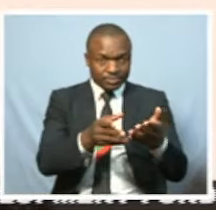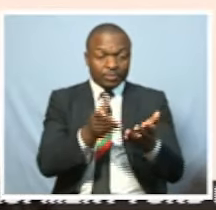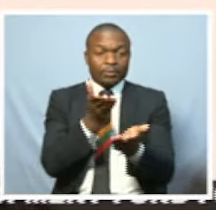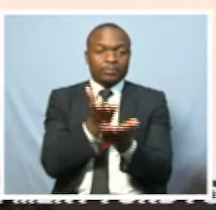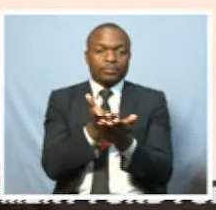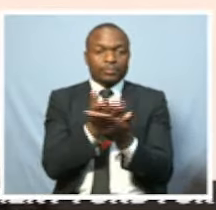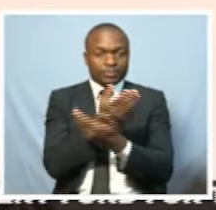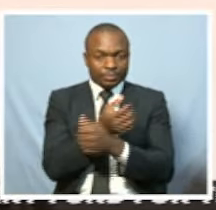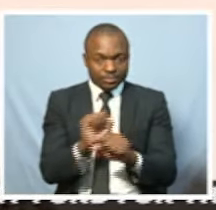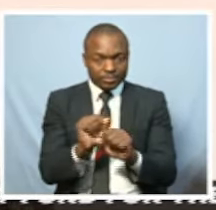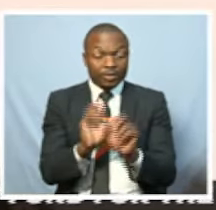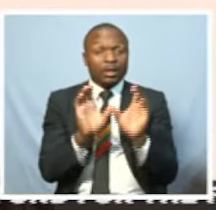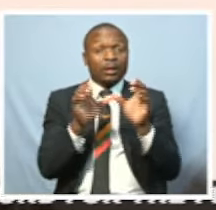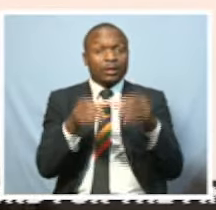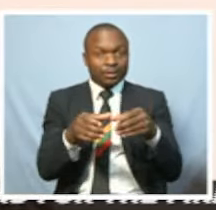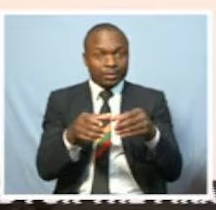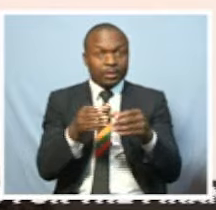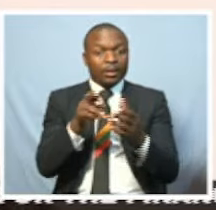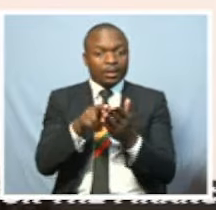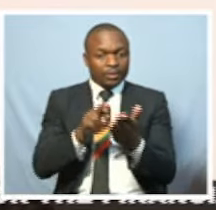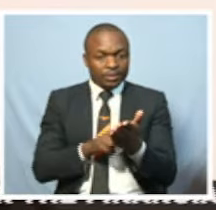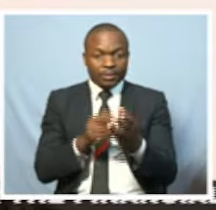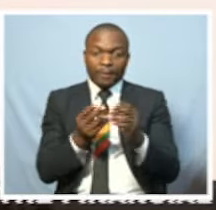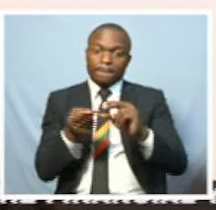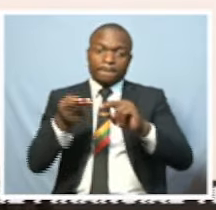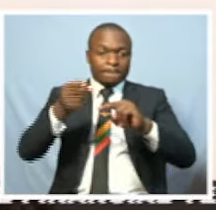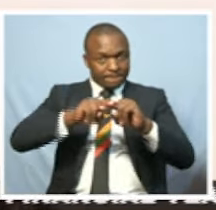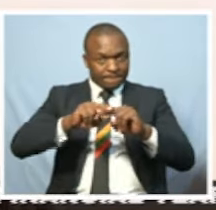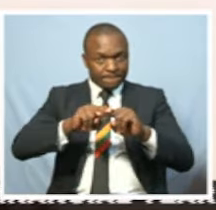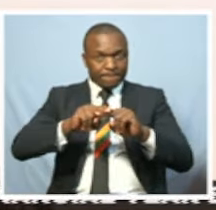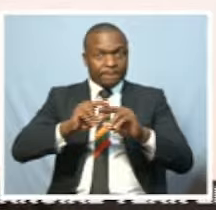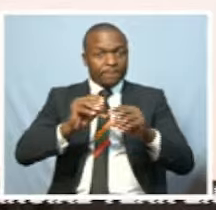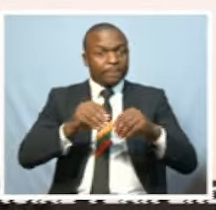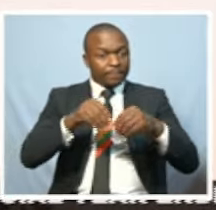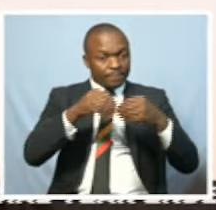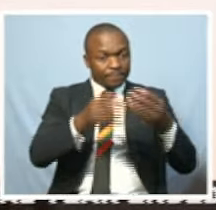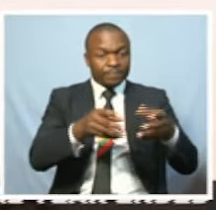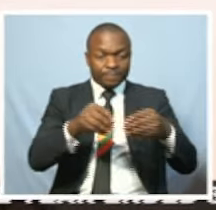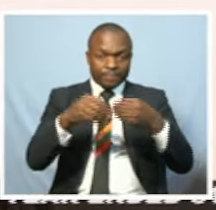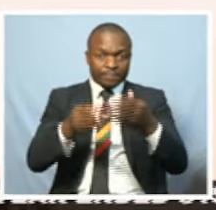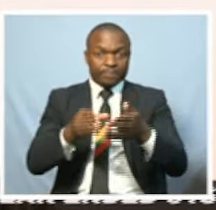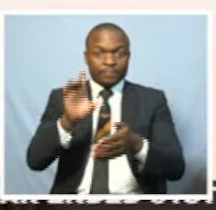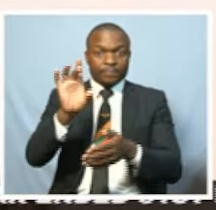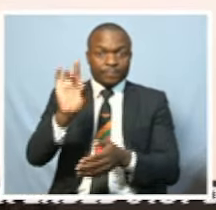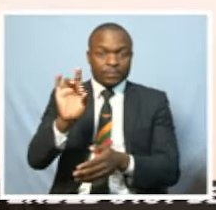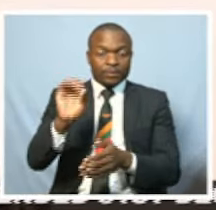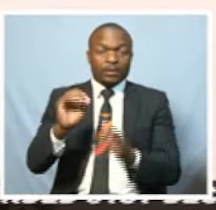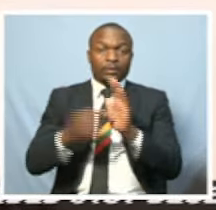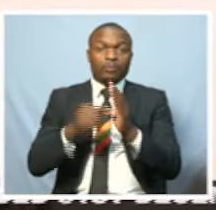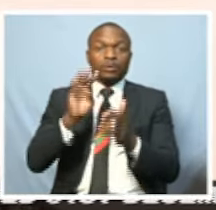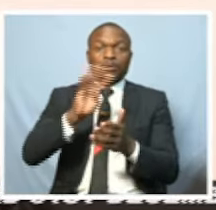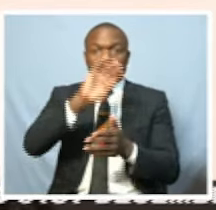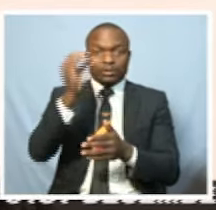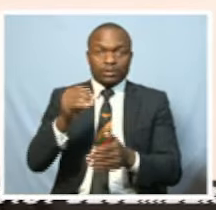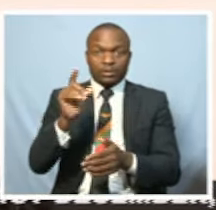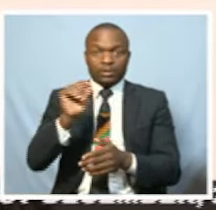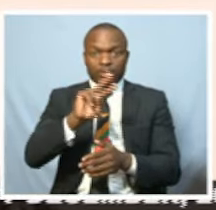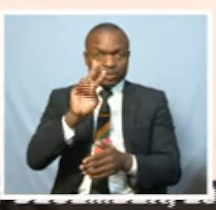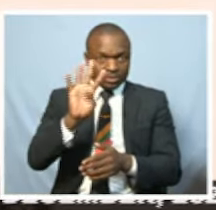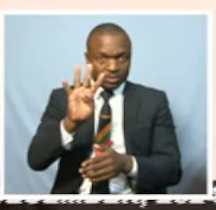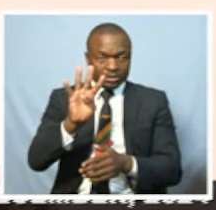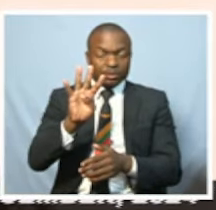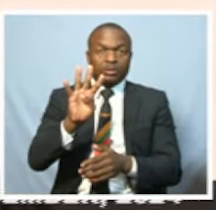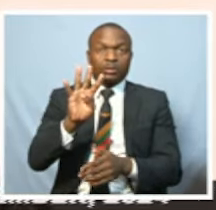Remedial measure, Council has recorded an increase in the disbursement from 80.4% in 2024